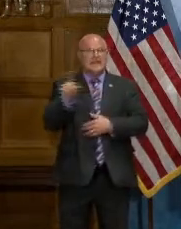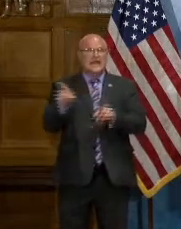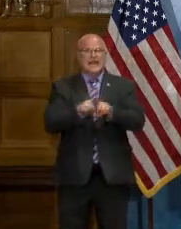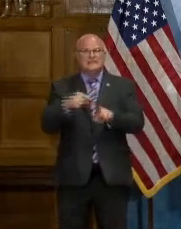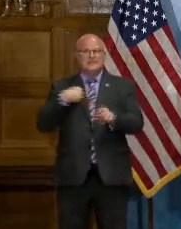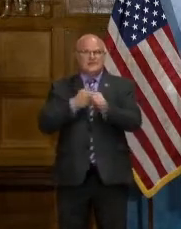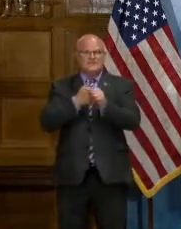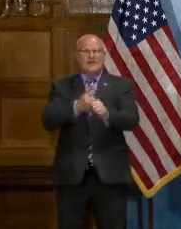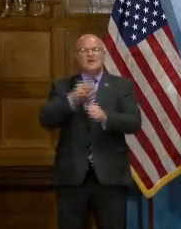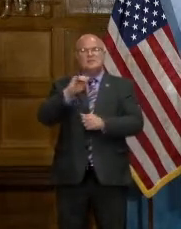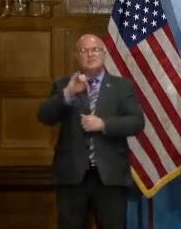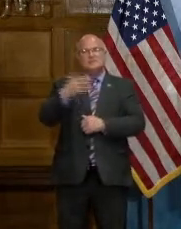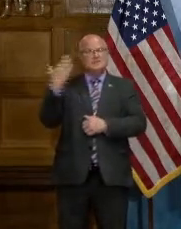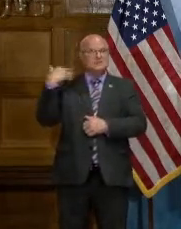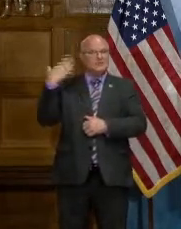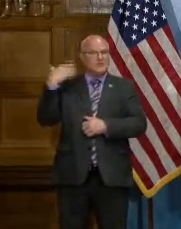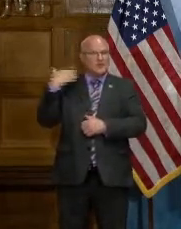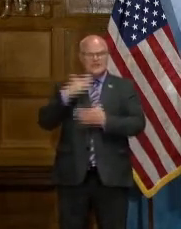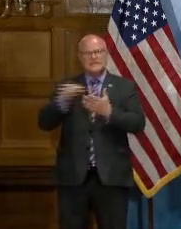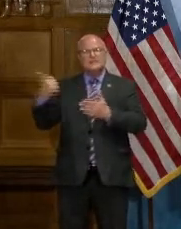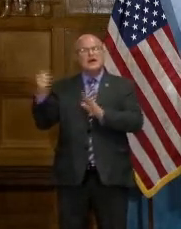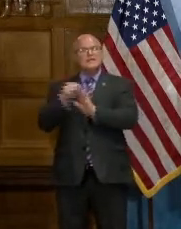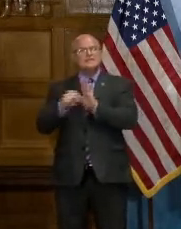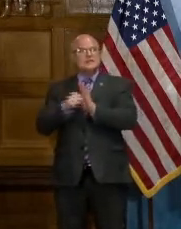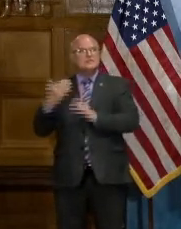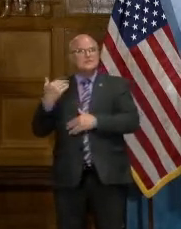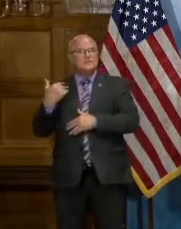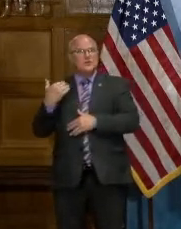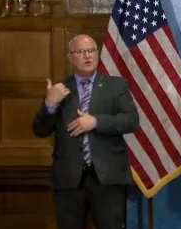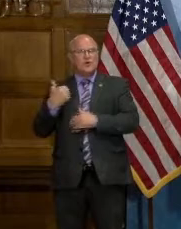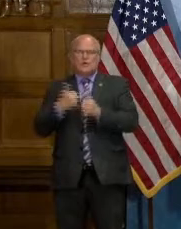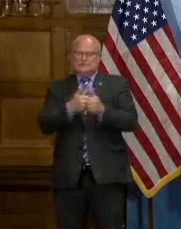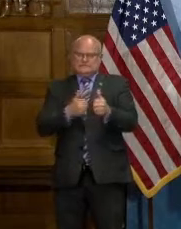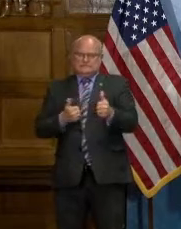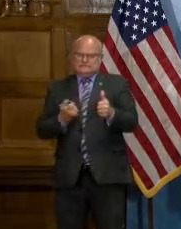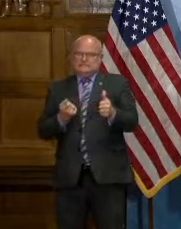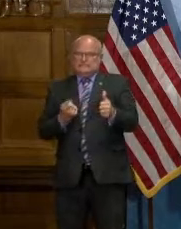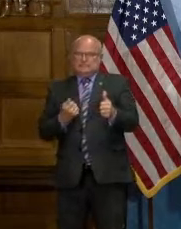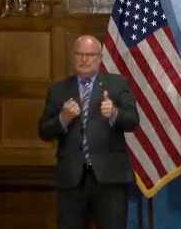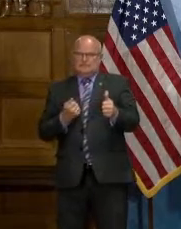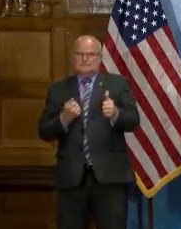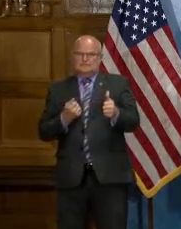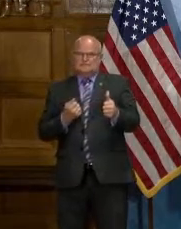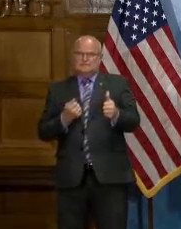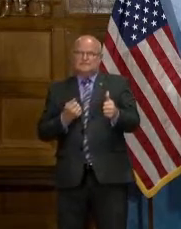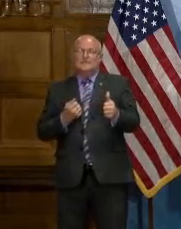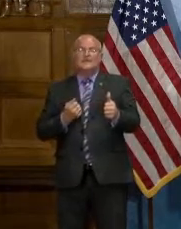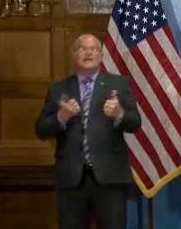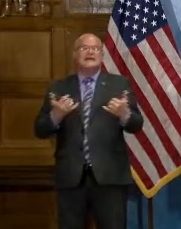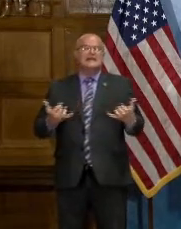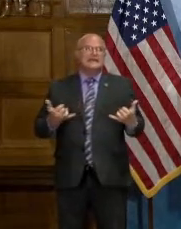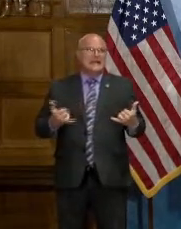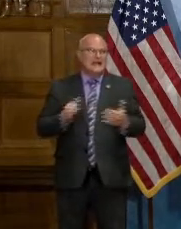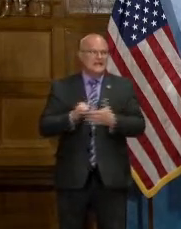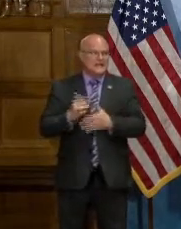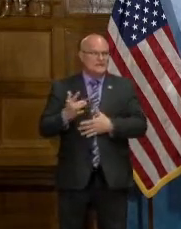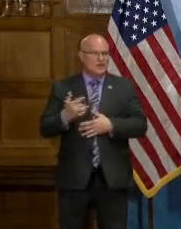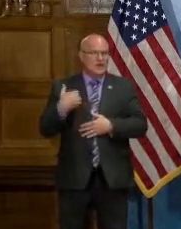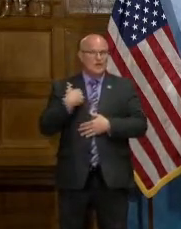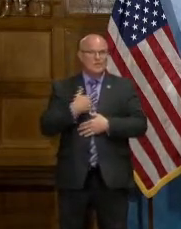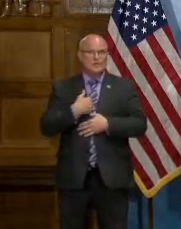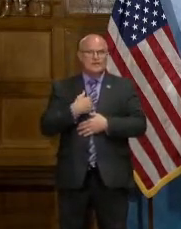as we followed Michigan and some of the other states before? We lag behind them in our trend line. Now, that's why we're